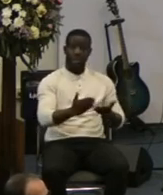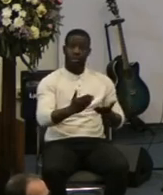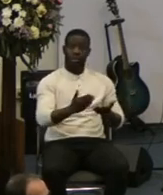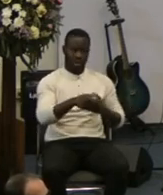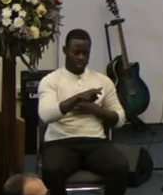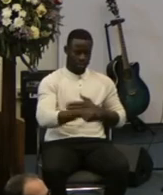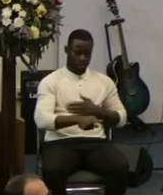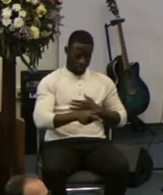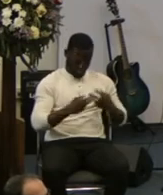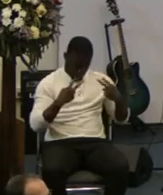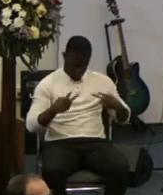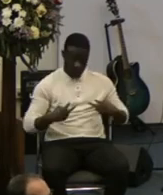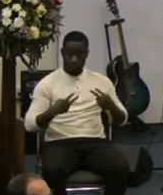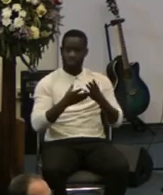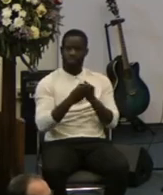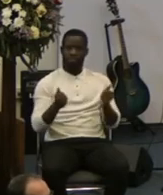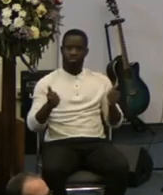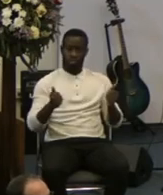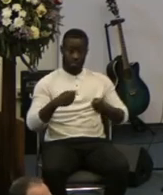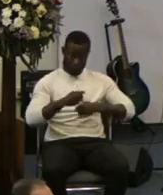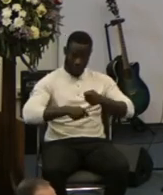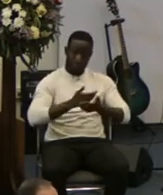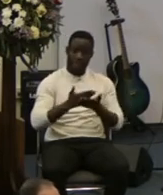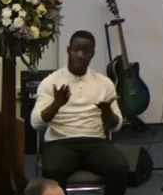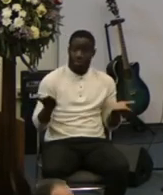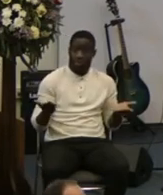Immediately the leprosy left him, and he was cleansed.